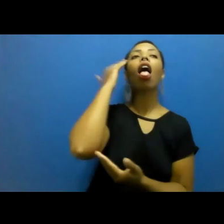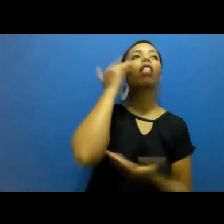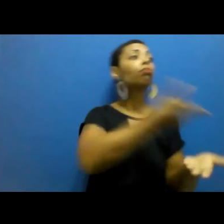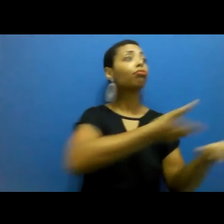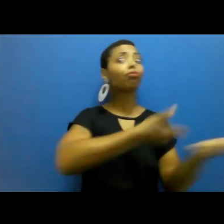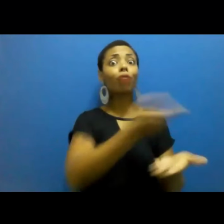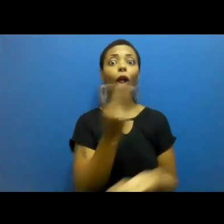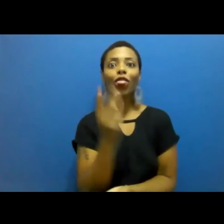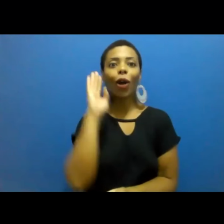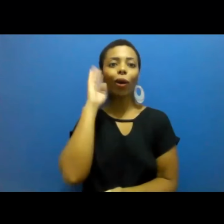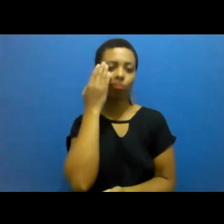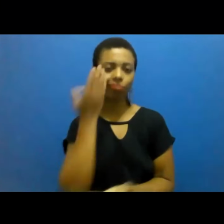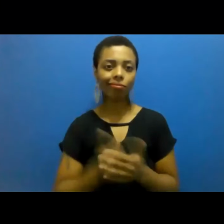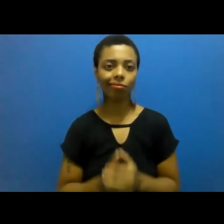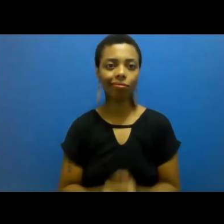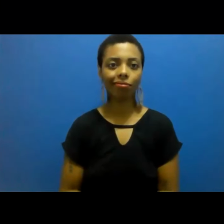So that's an.